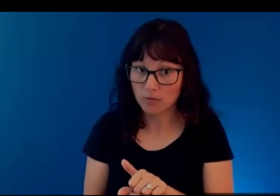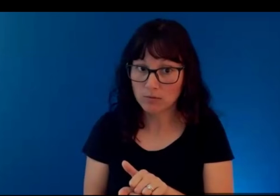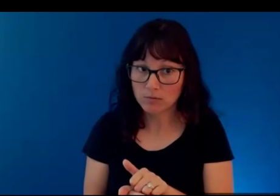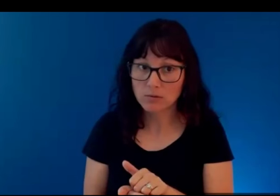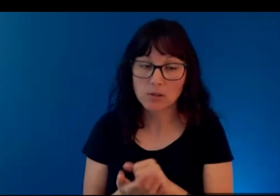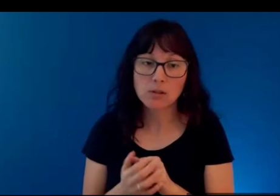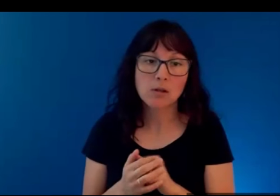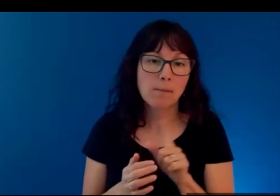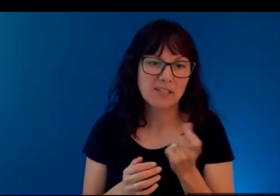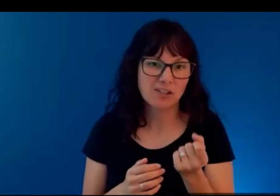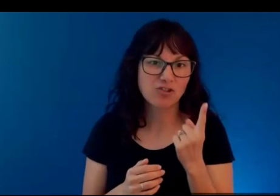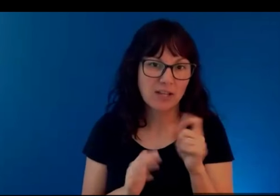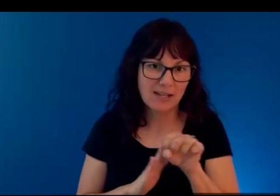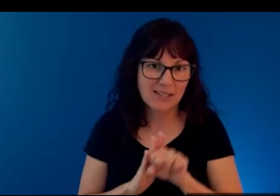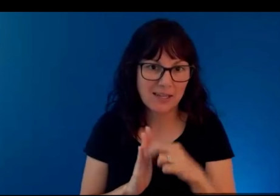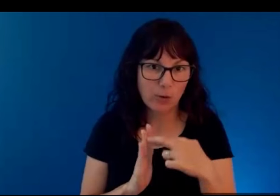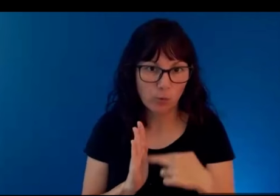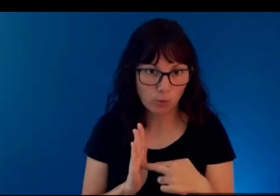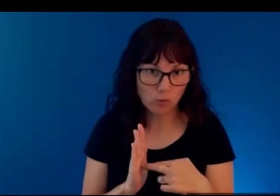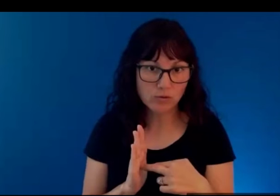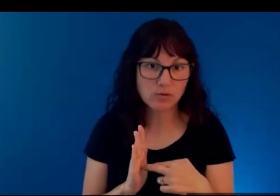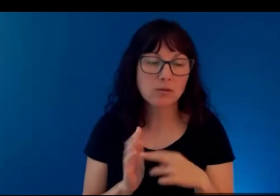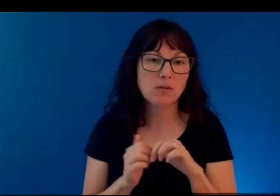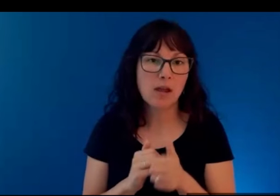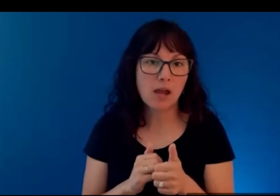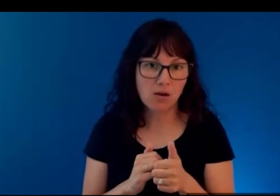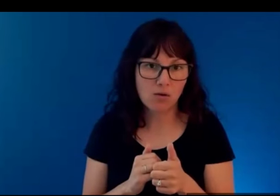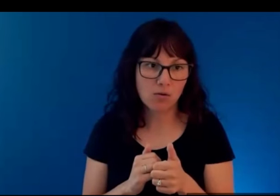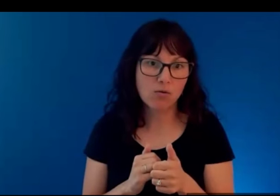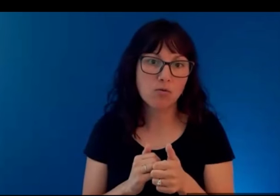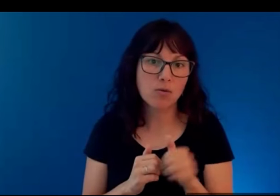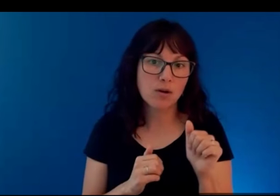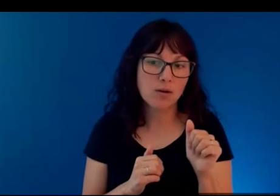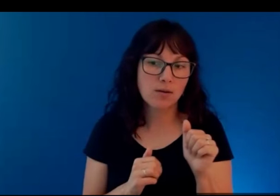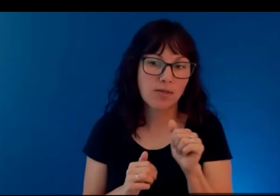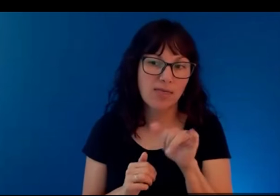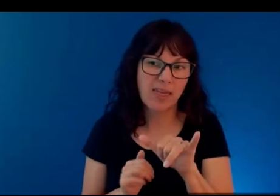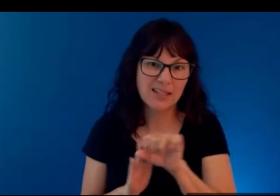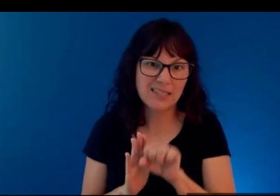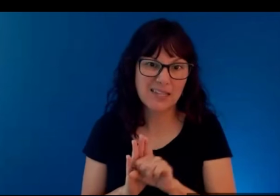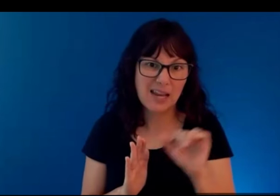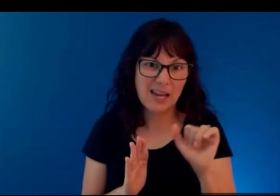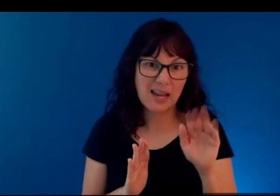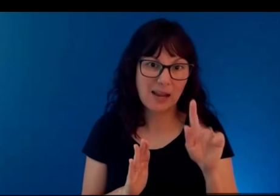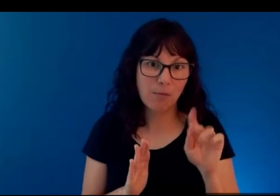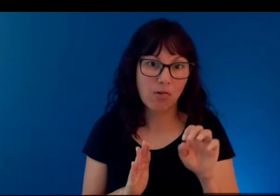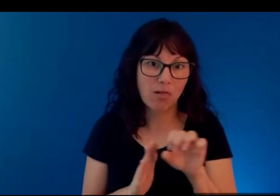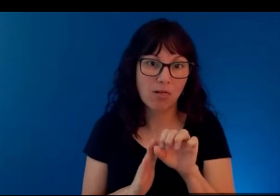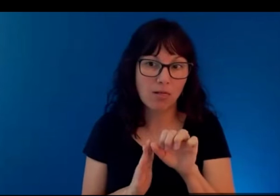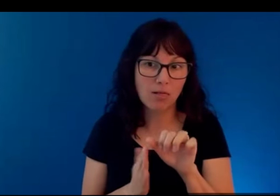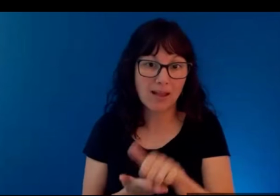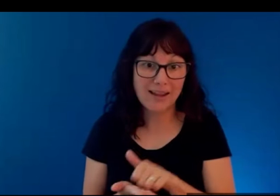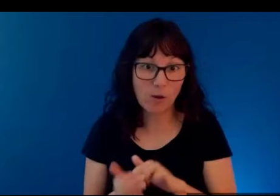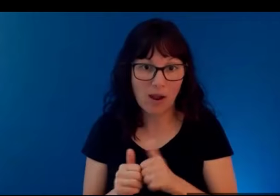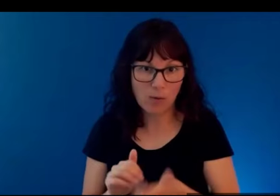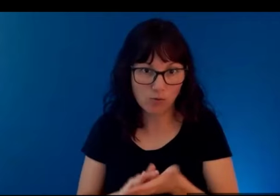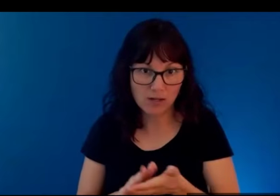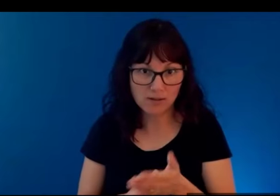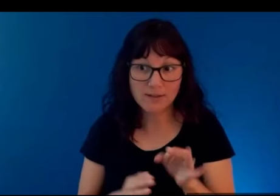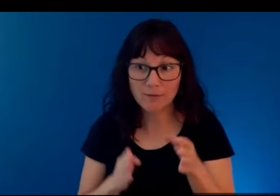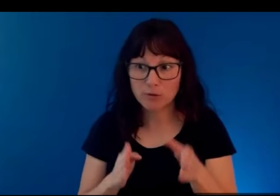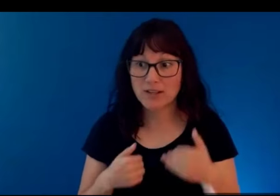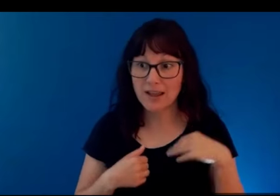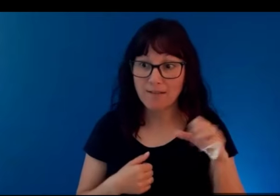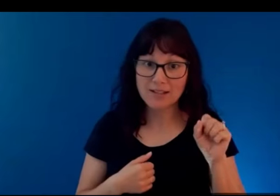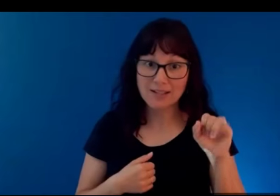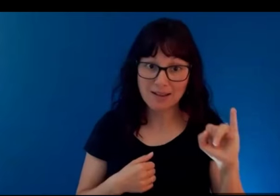want to understand those state rules and how their ABLE account operates. If a person is on